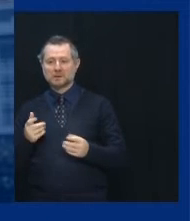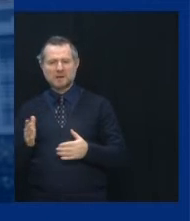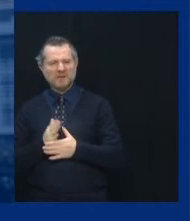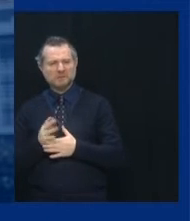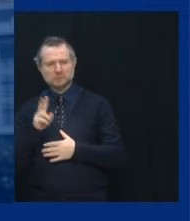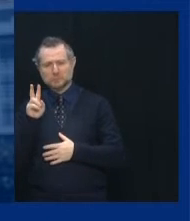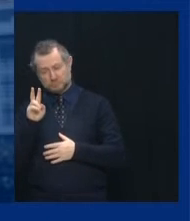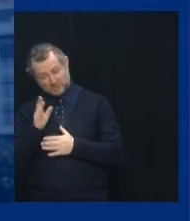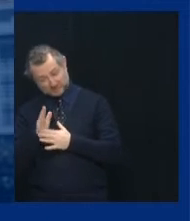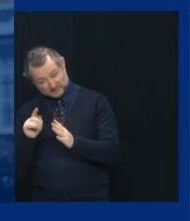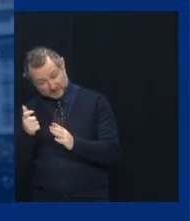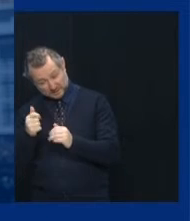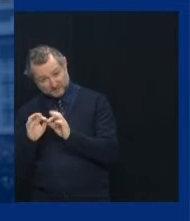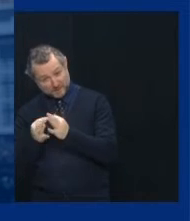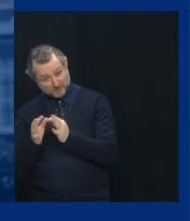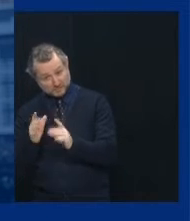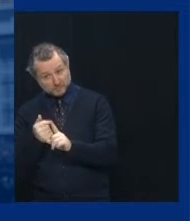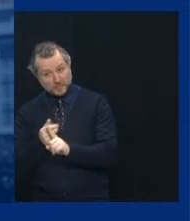average